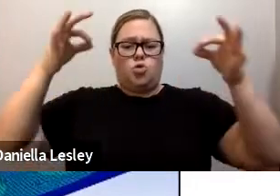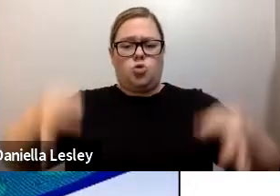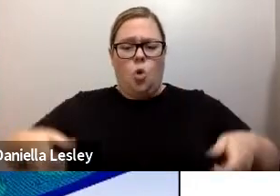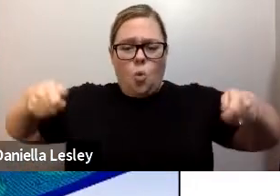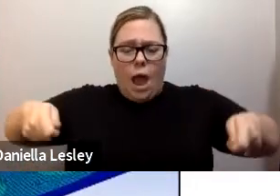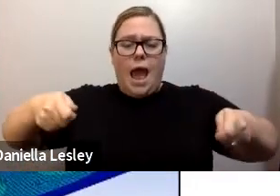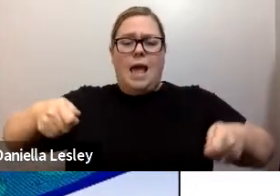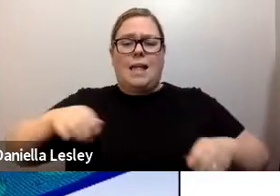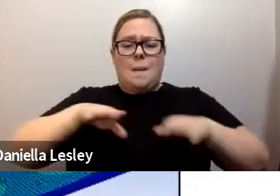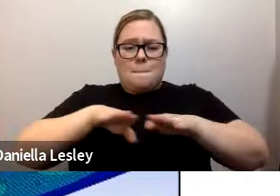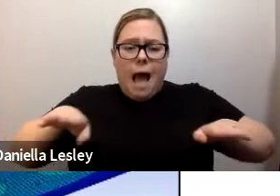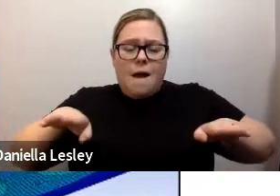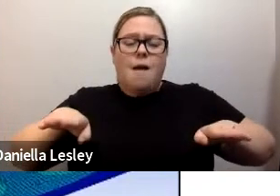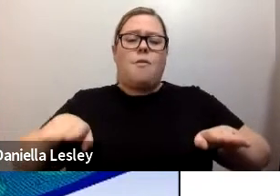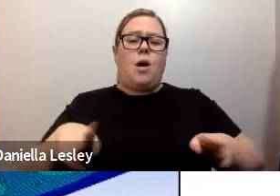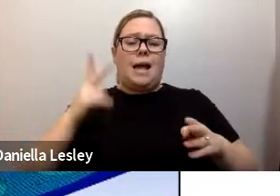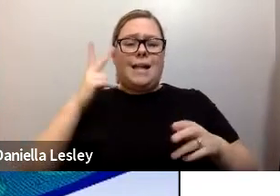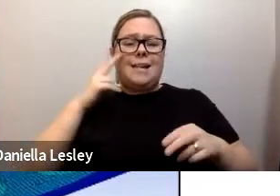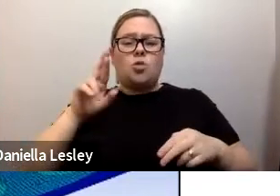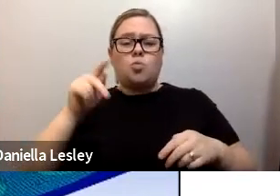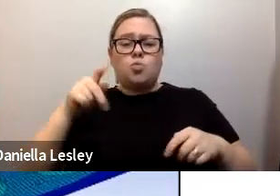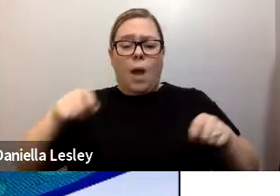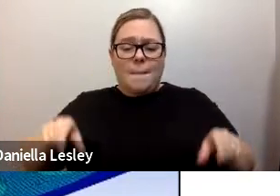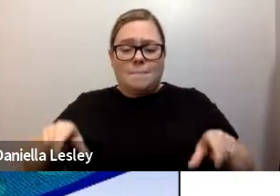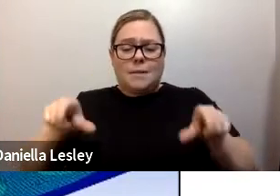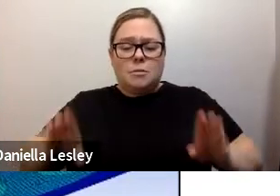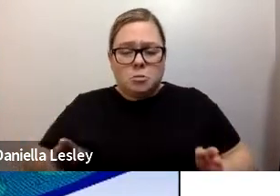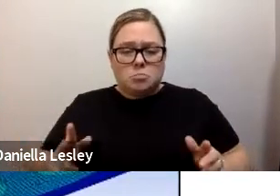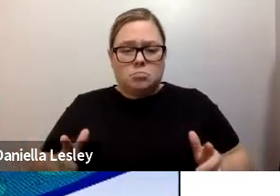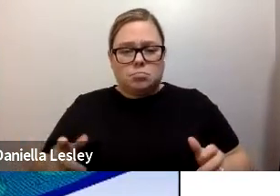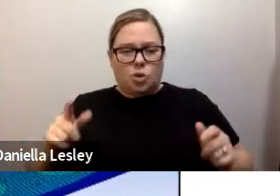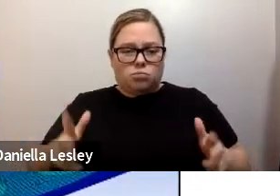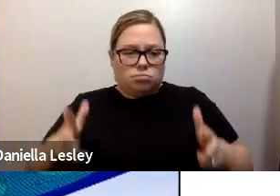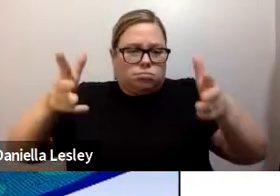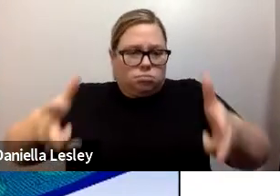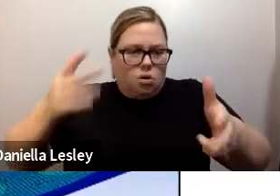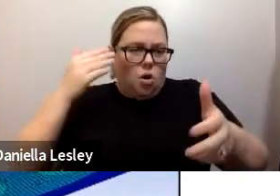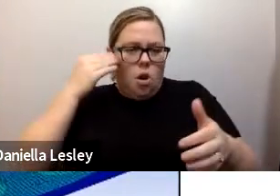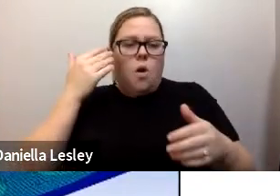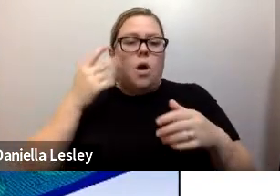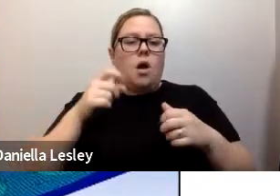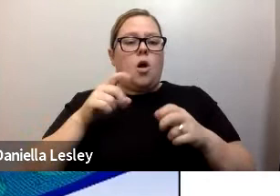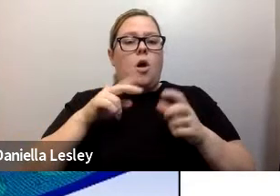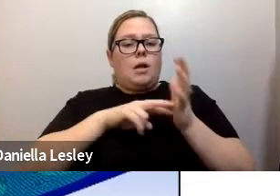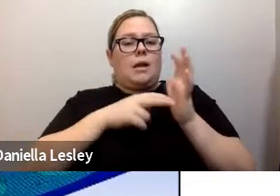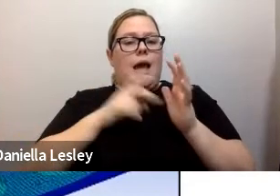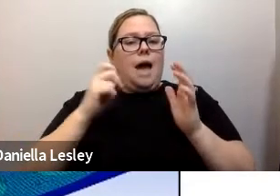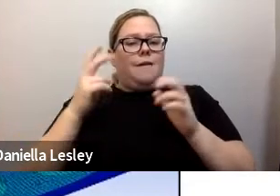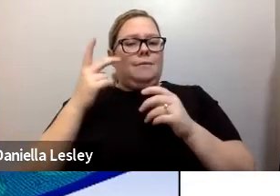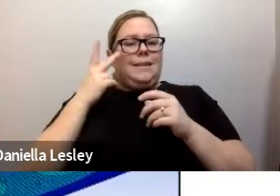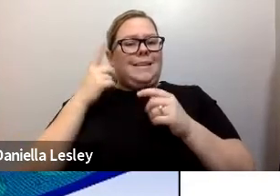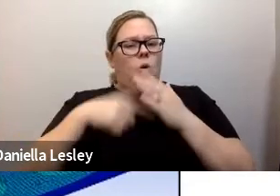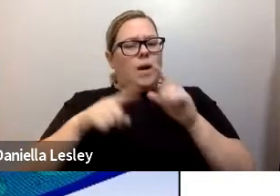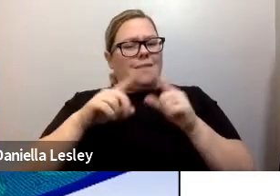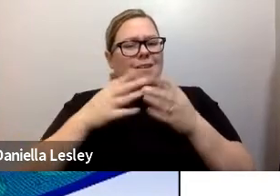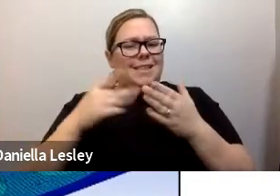You can see the built-in ramps, all these different little features that were ultimately realized through that wooden prototype. And it's always good,